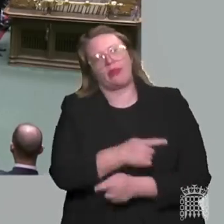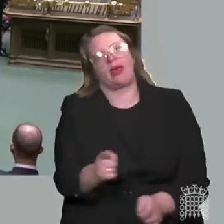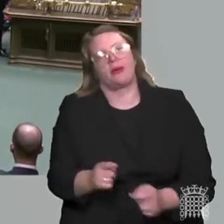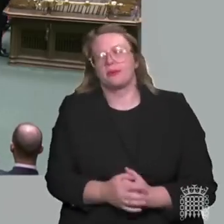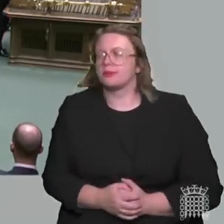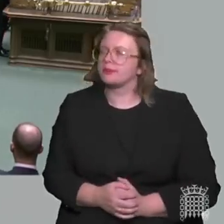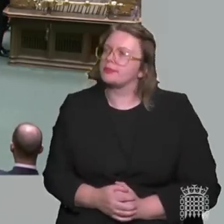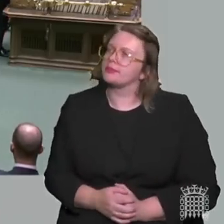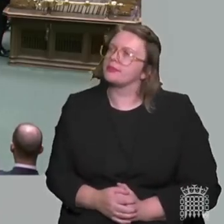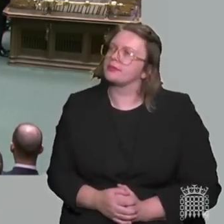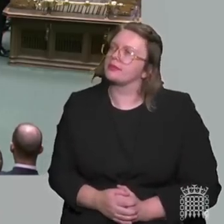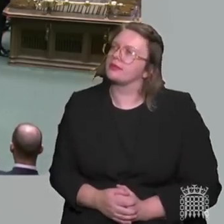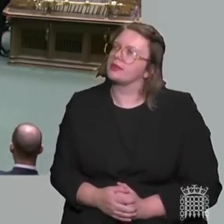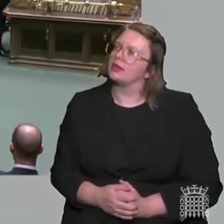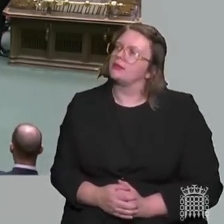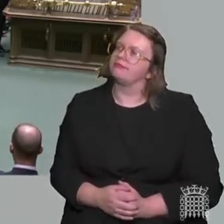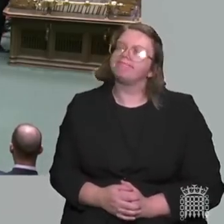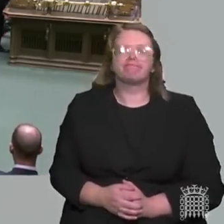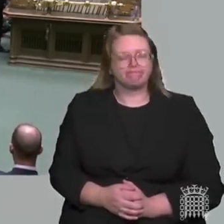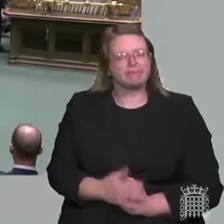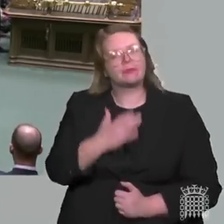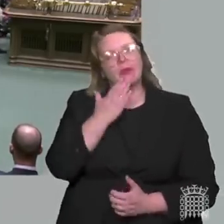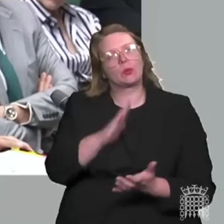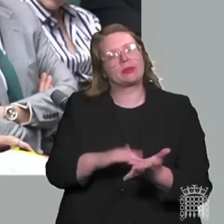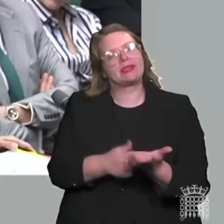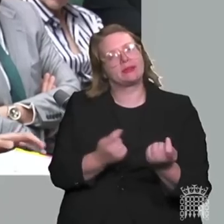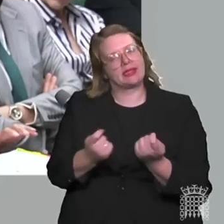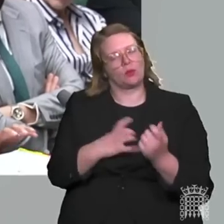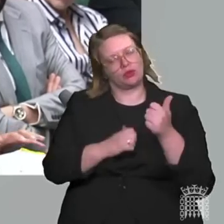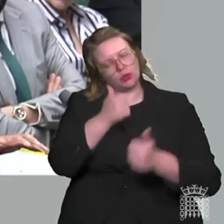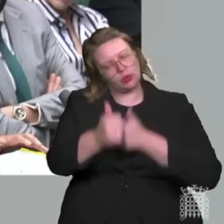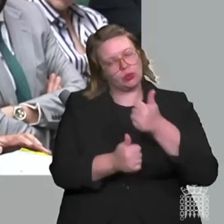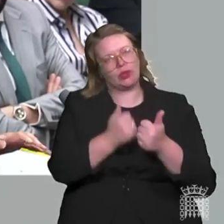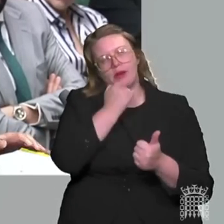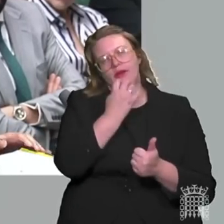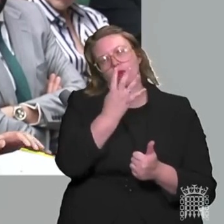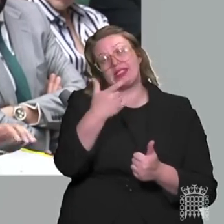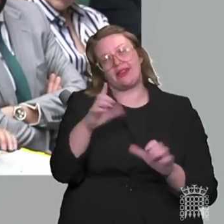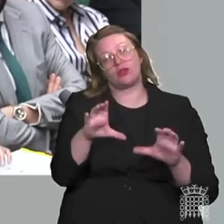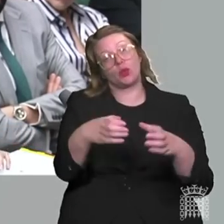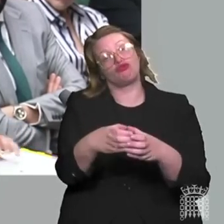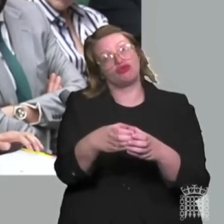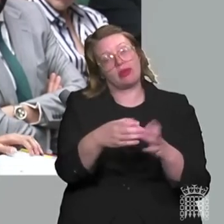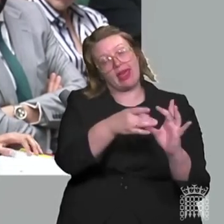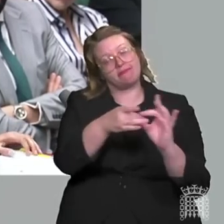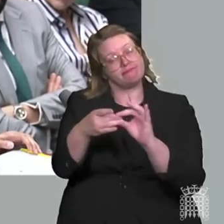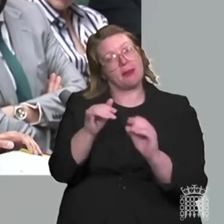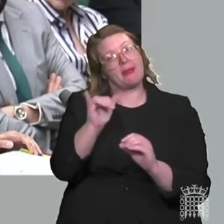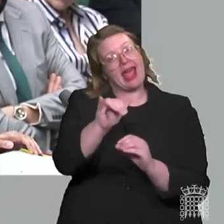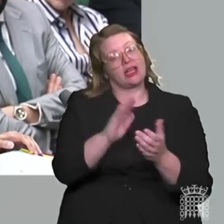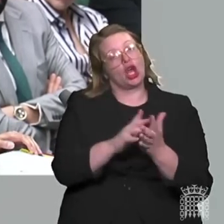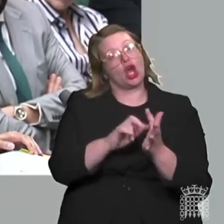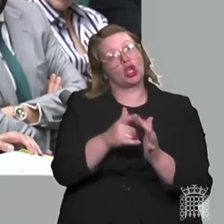Well, Mr. Speaker, I join my honourable friend in paying tribute to 47 Squadron. Their association with the Hercules now stretches